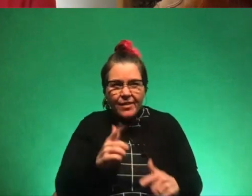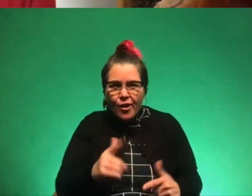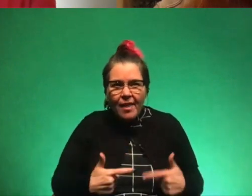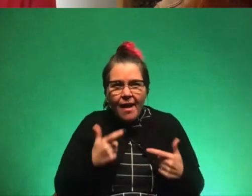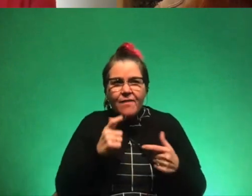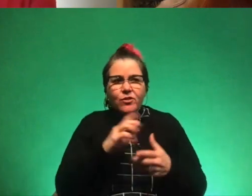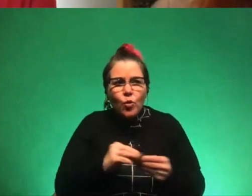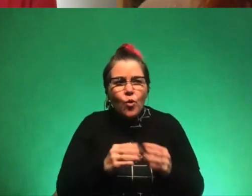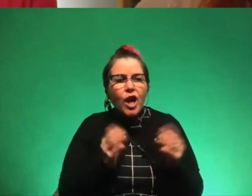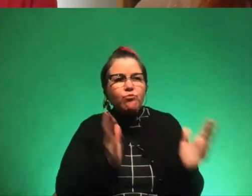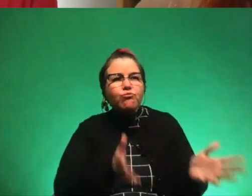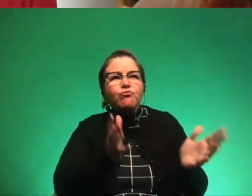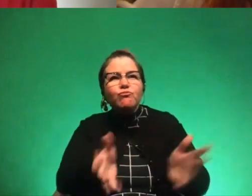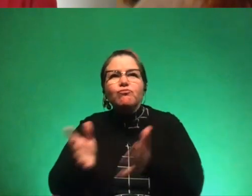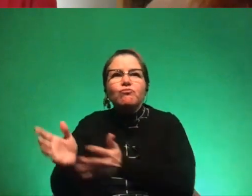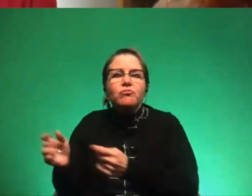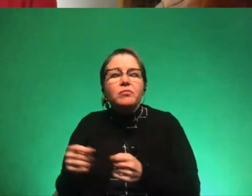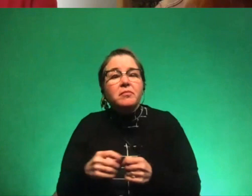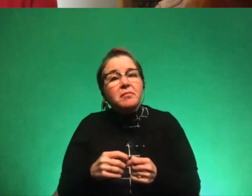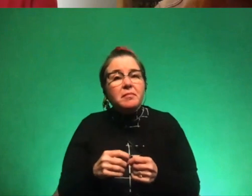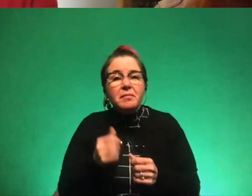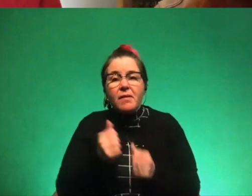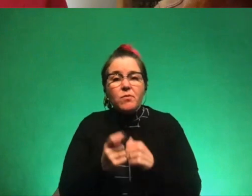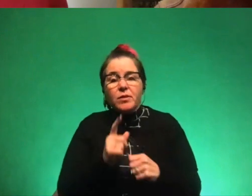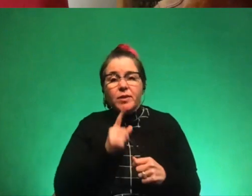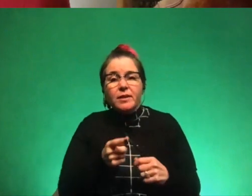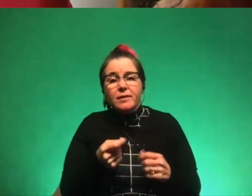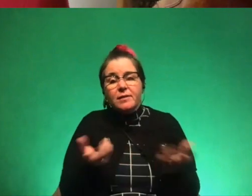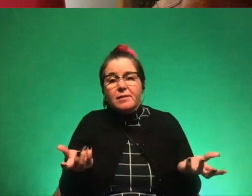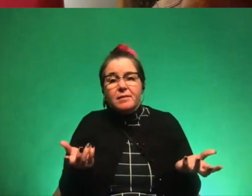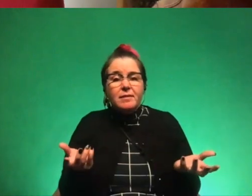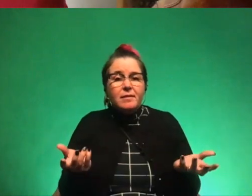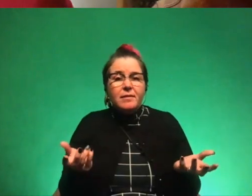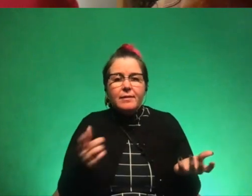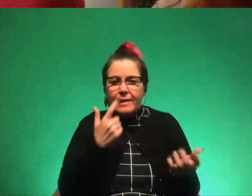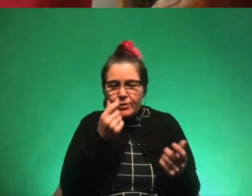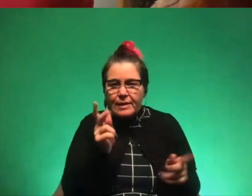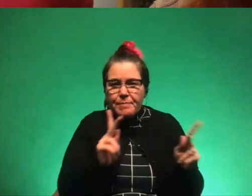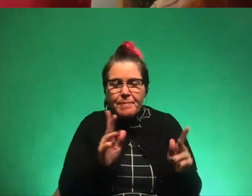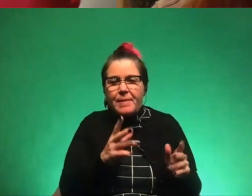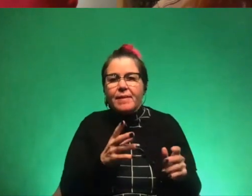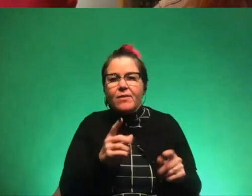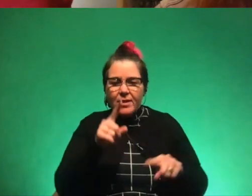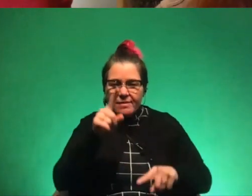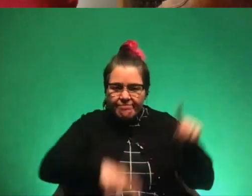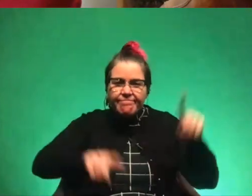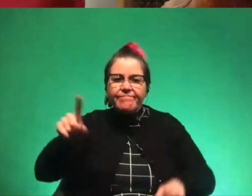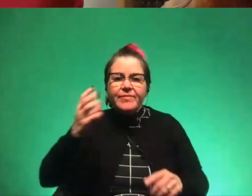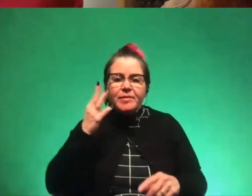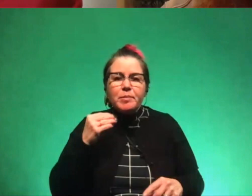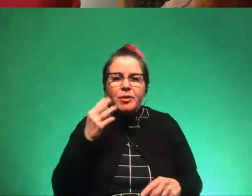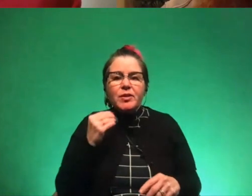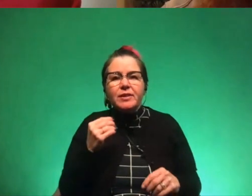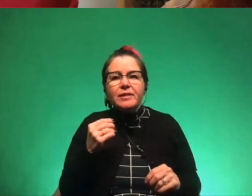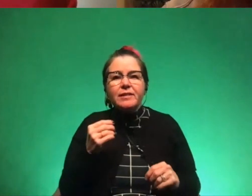so much to talk about. Yeah, everyone's really like interesting and has such diverse experiences either in Antarctica